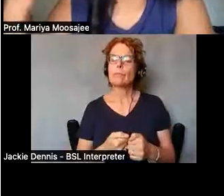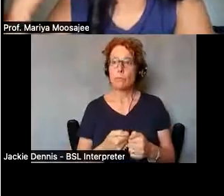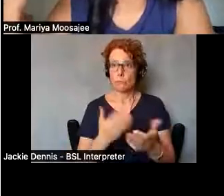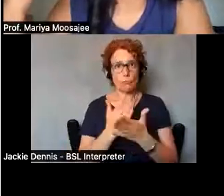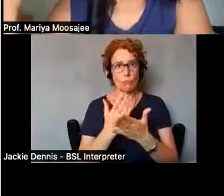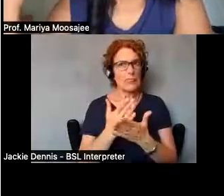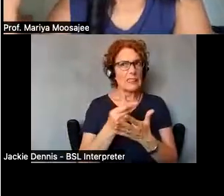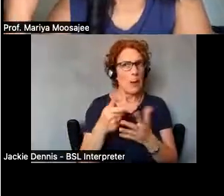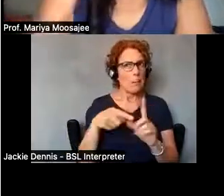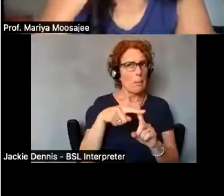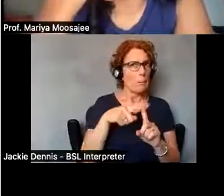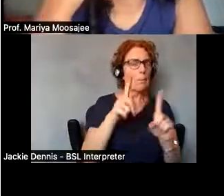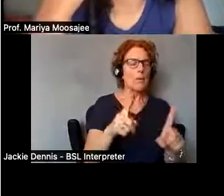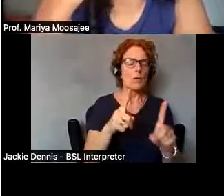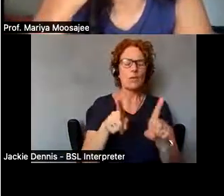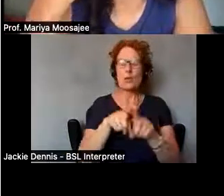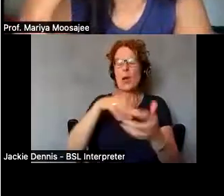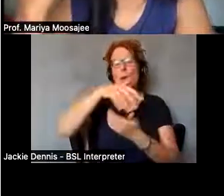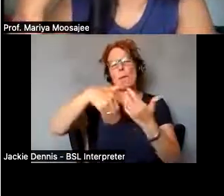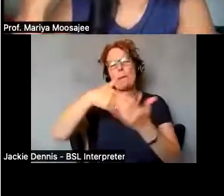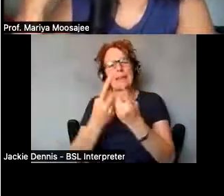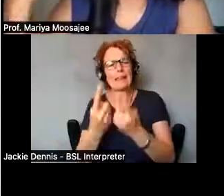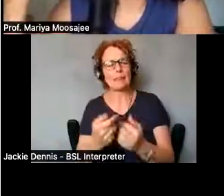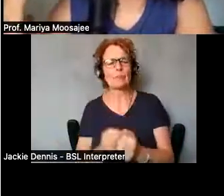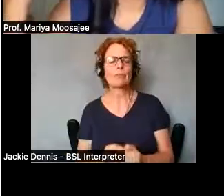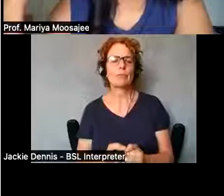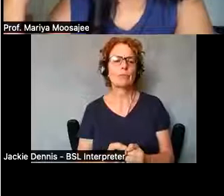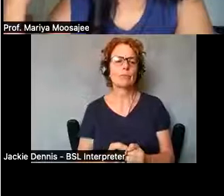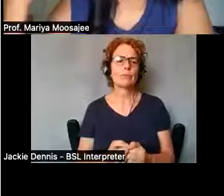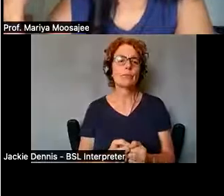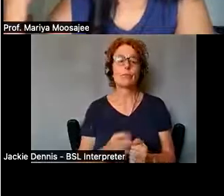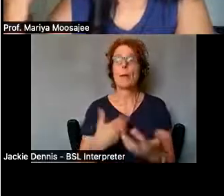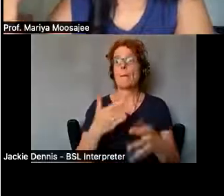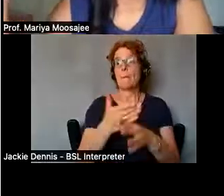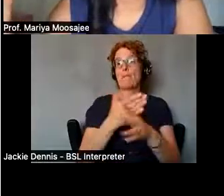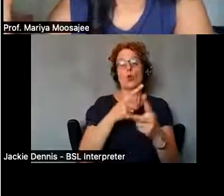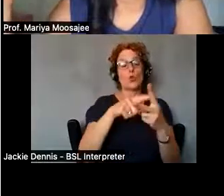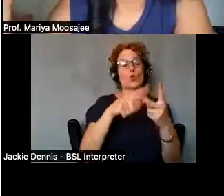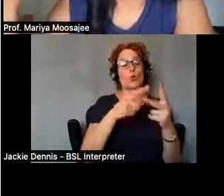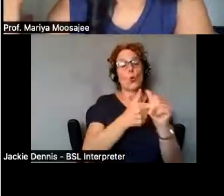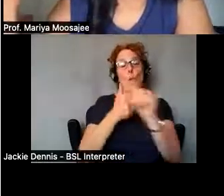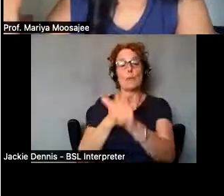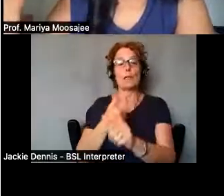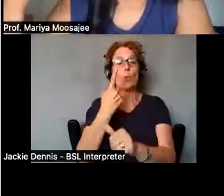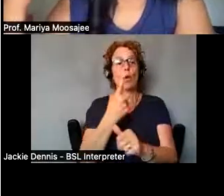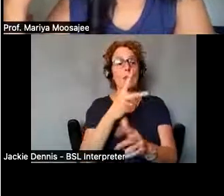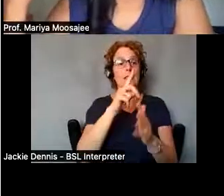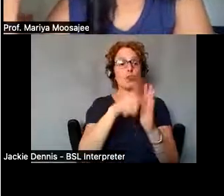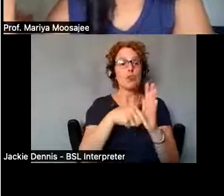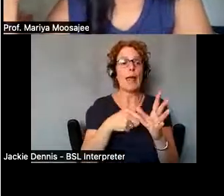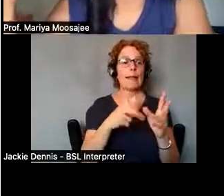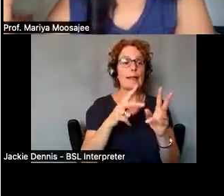here, but there's a complexity there about this. So there were two companies, a company called J-Site and a company